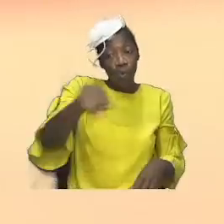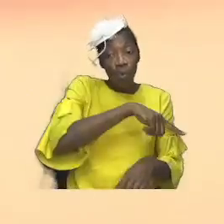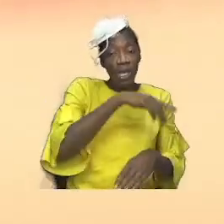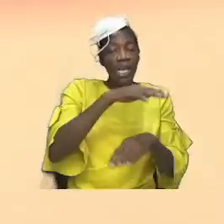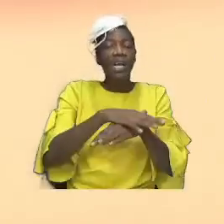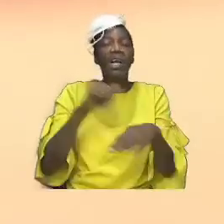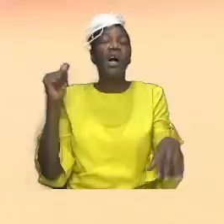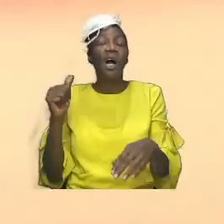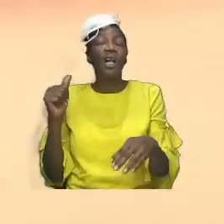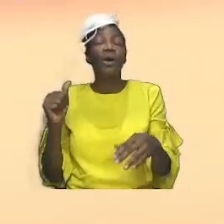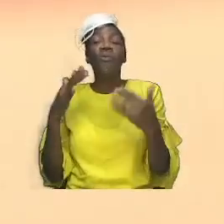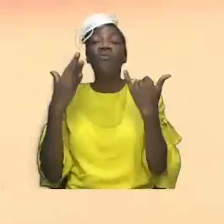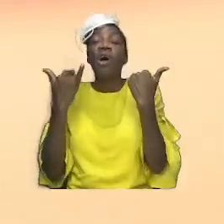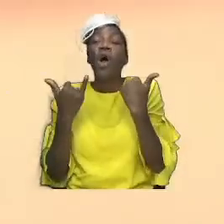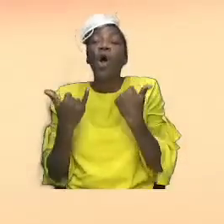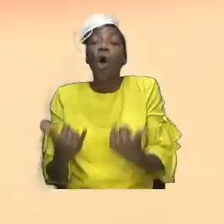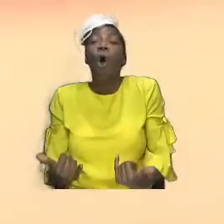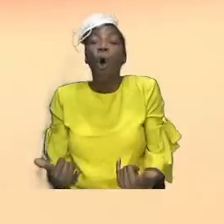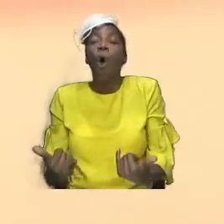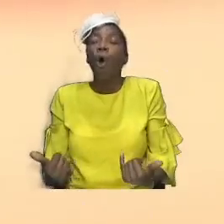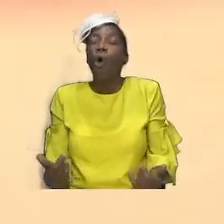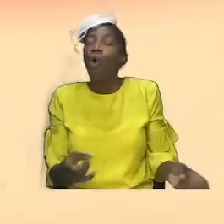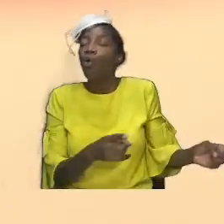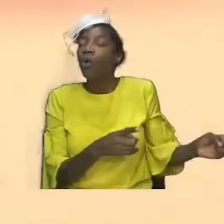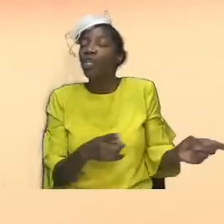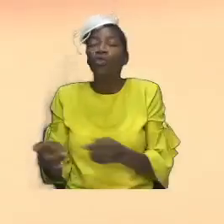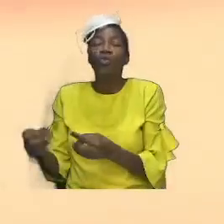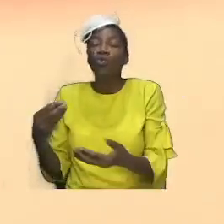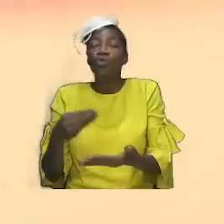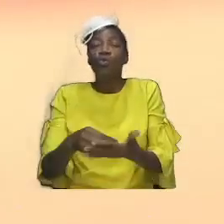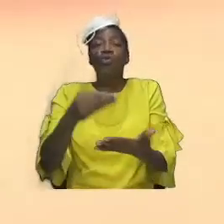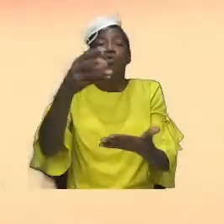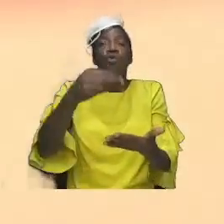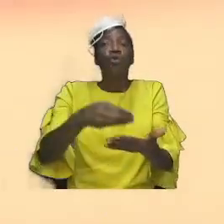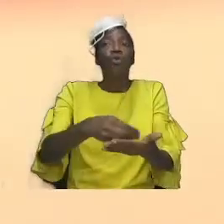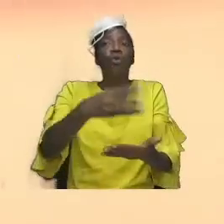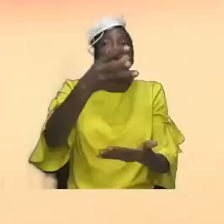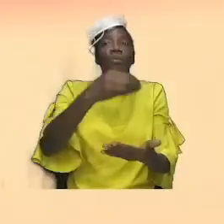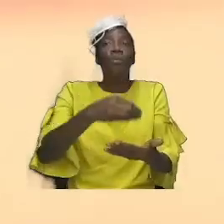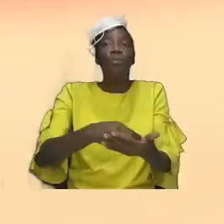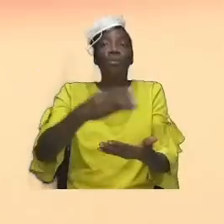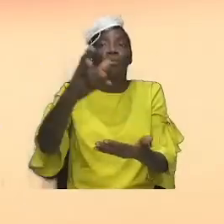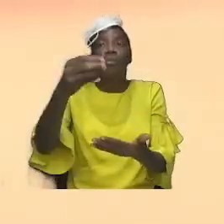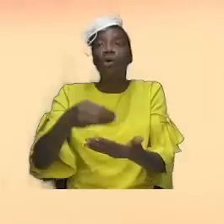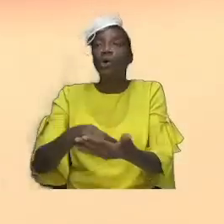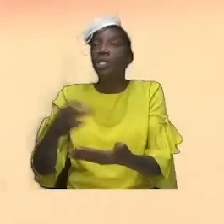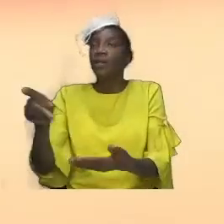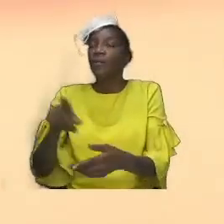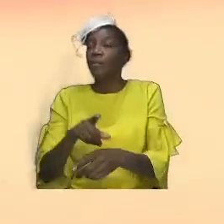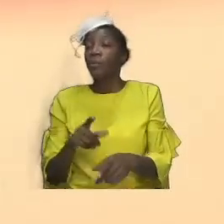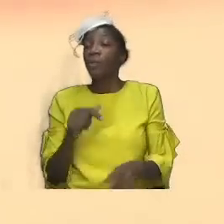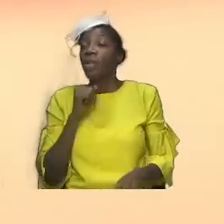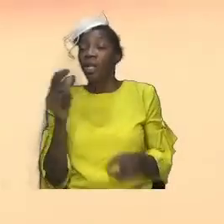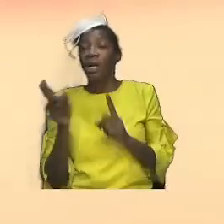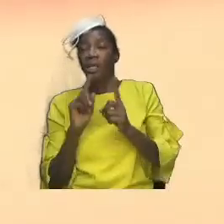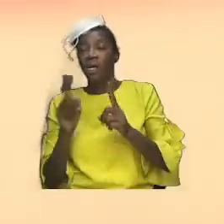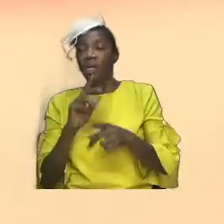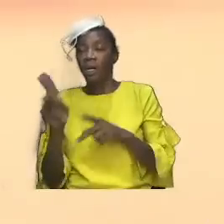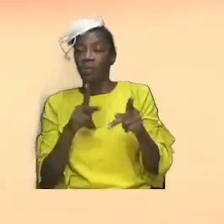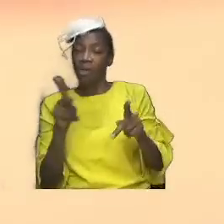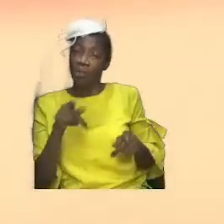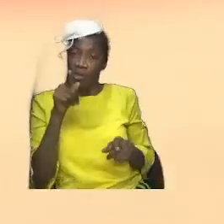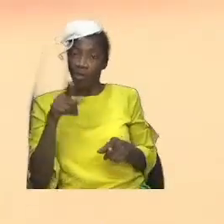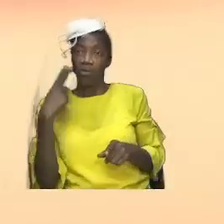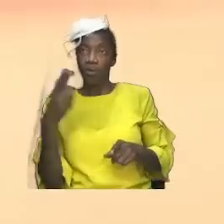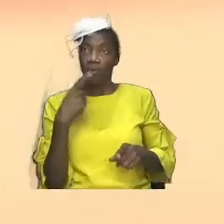for how we treated with our treasures. And I'm not only talking about people with big money. If you only